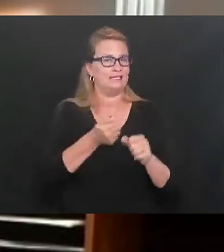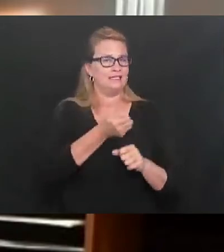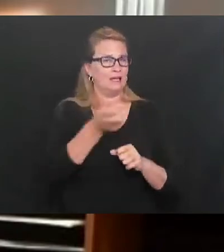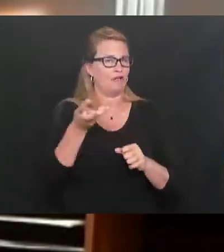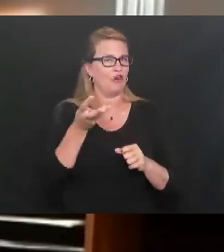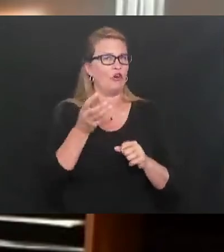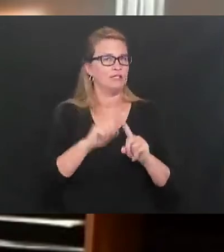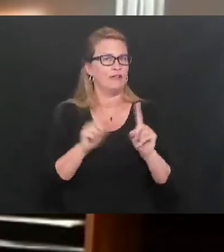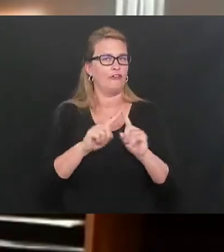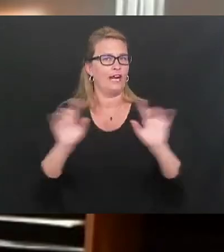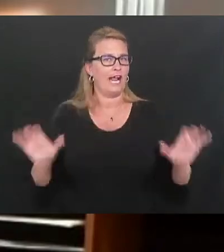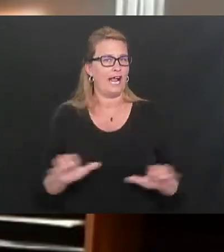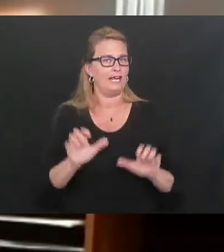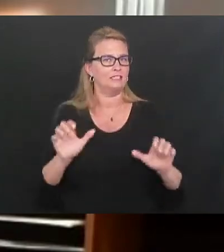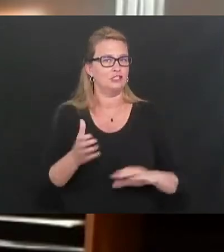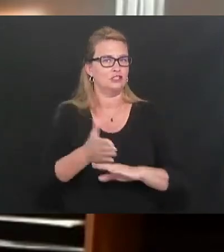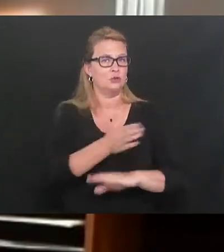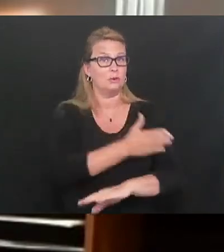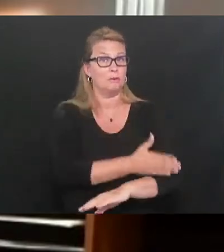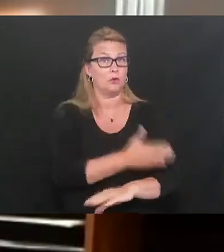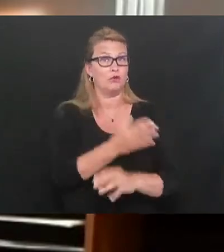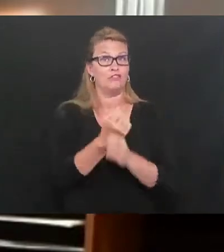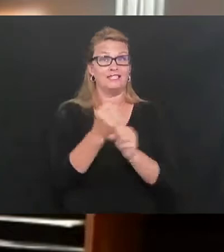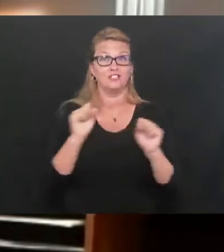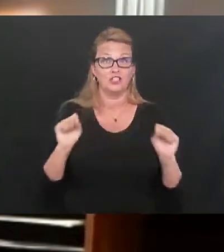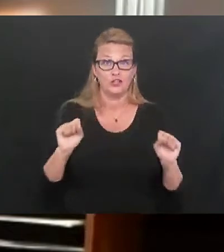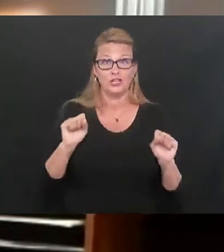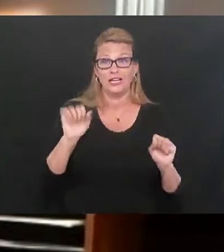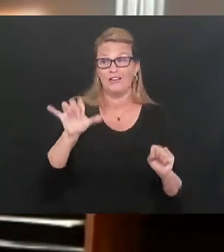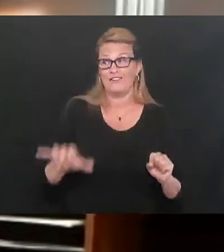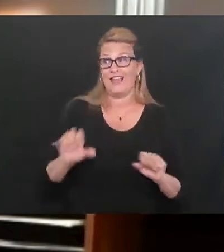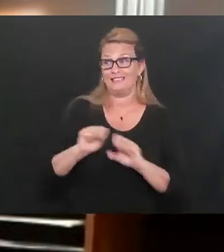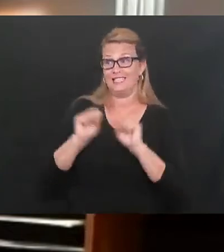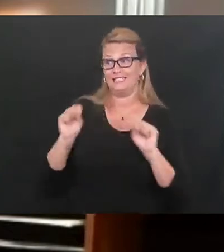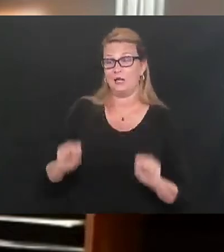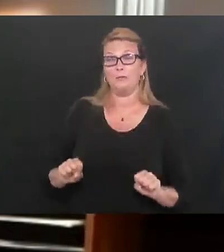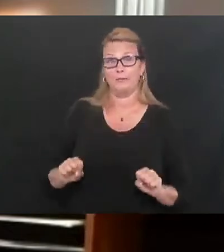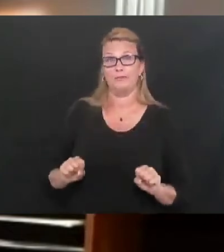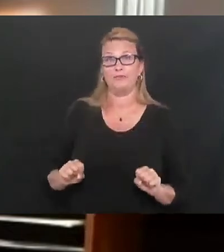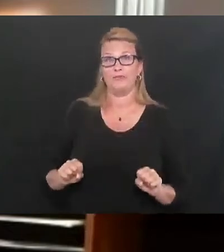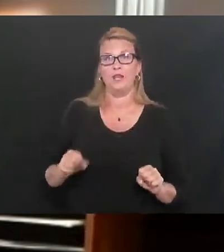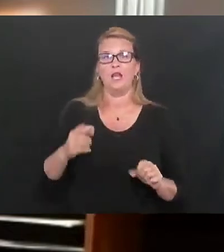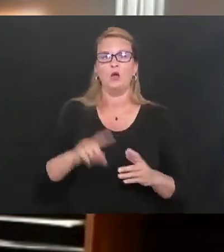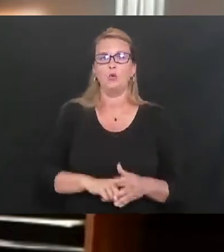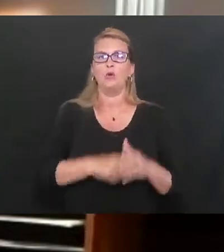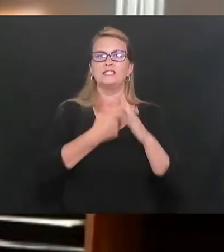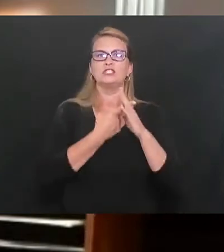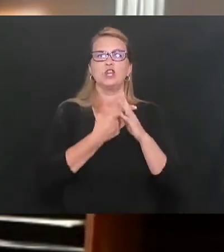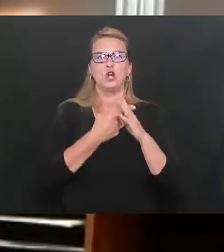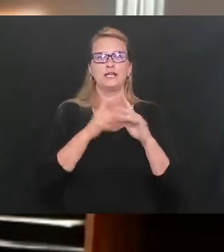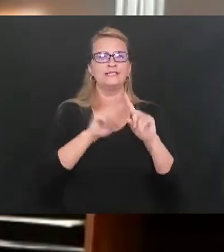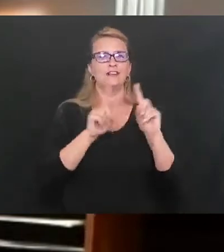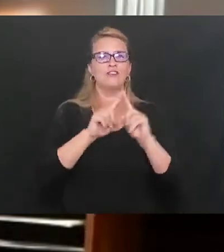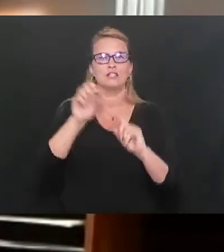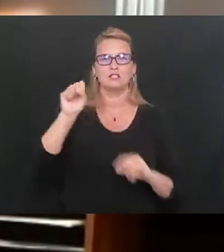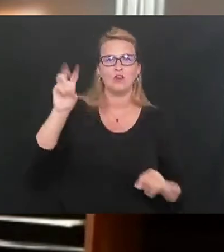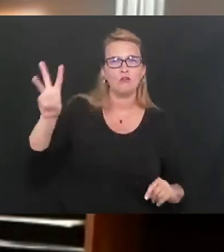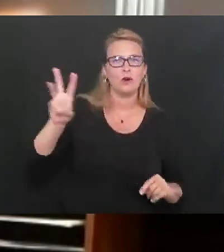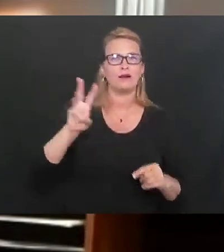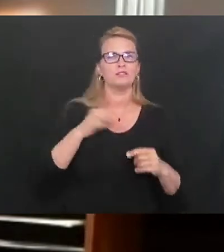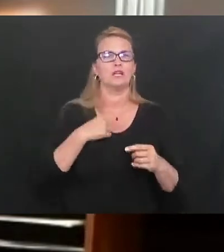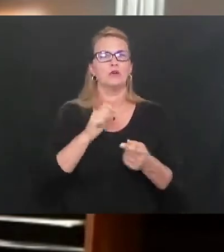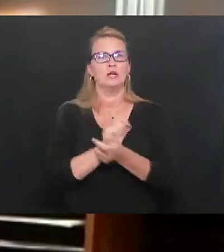incident to improve the security of the MAC system. We've instituted different software. We